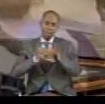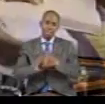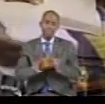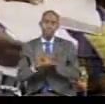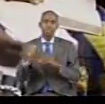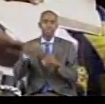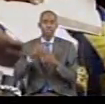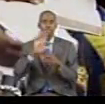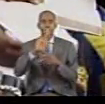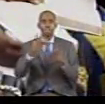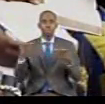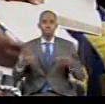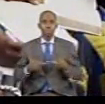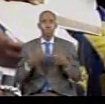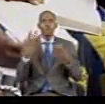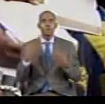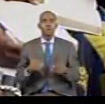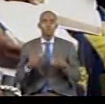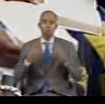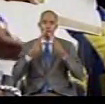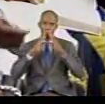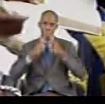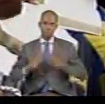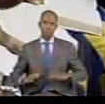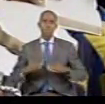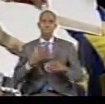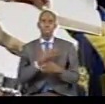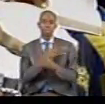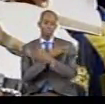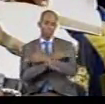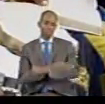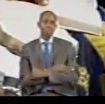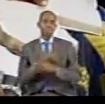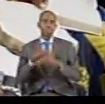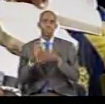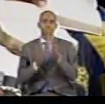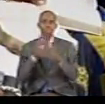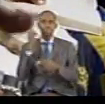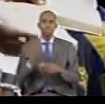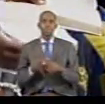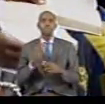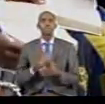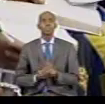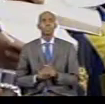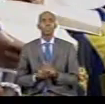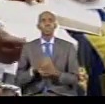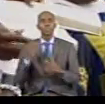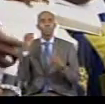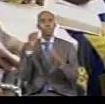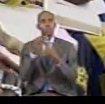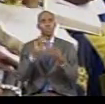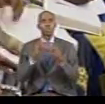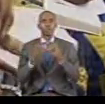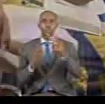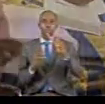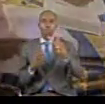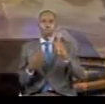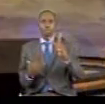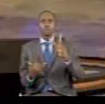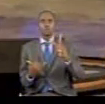place of quiet and rest in Jesus' name. Point number two now,